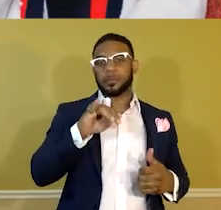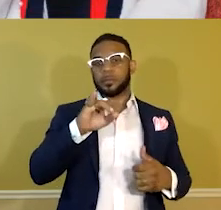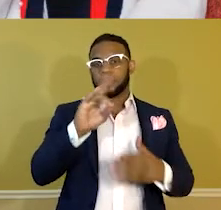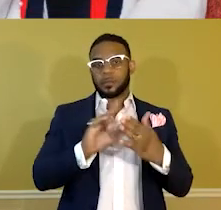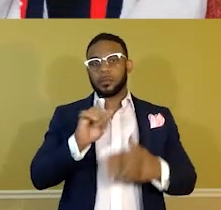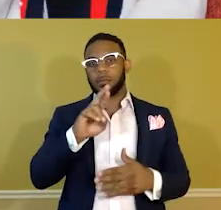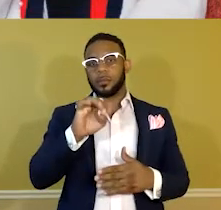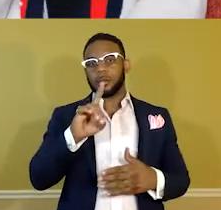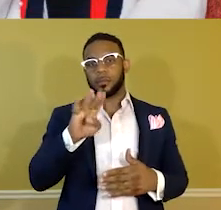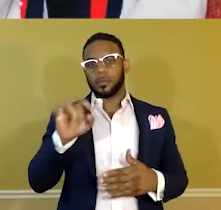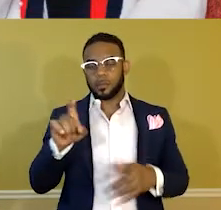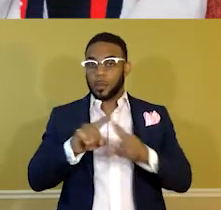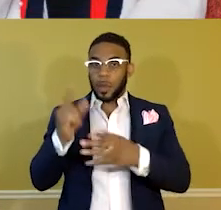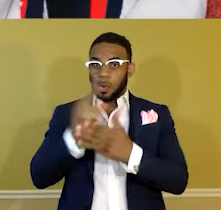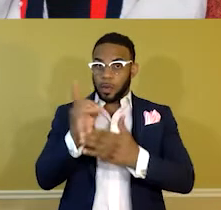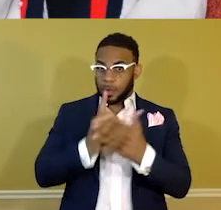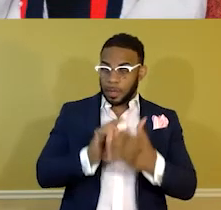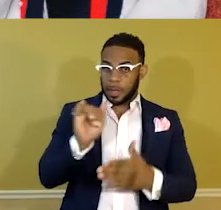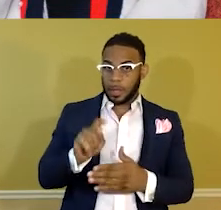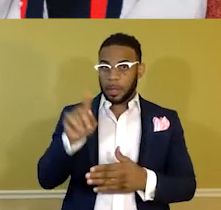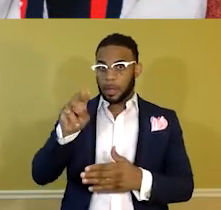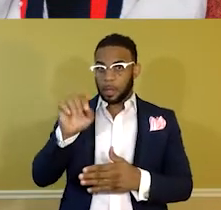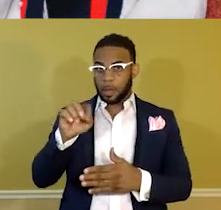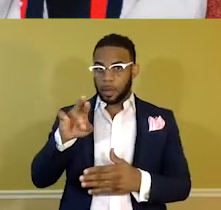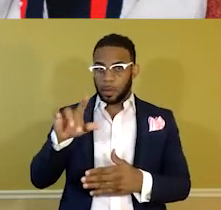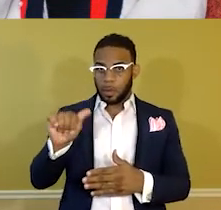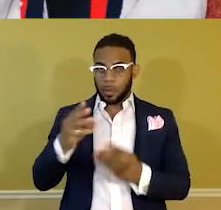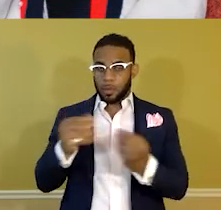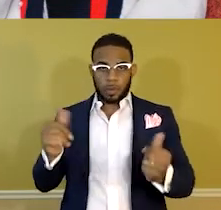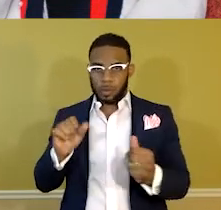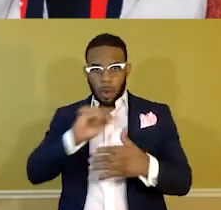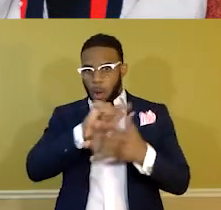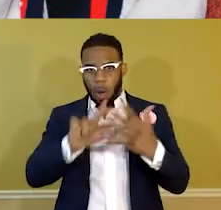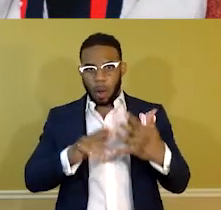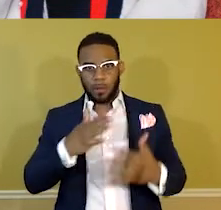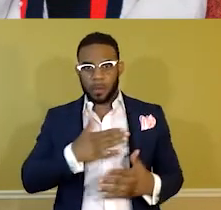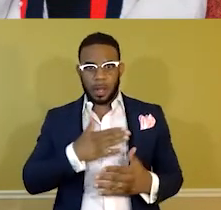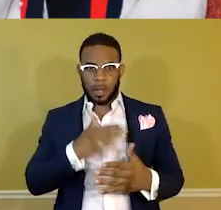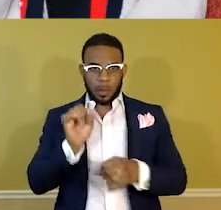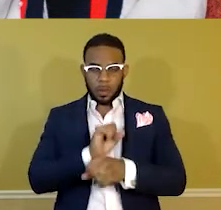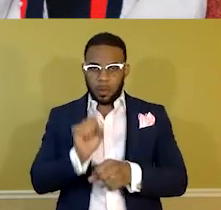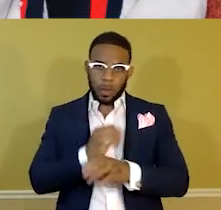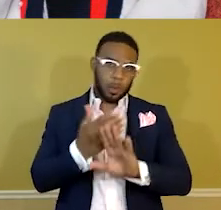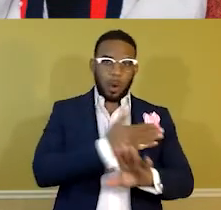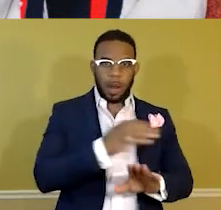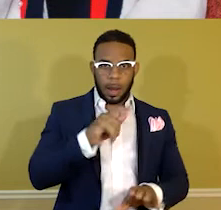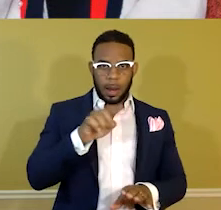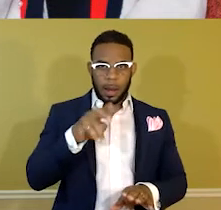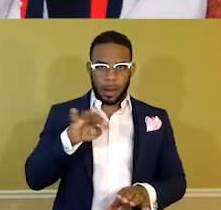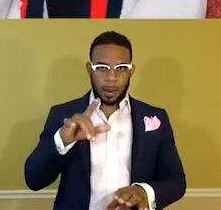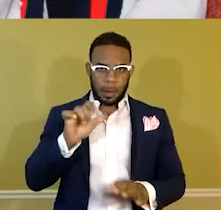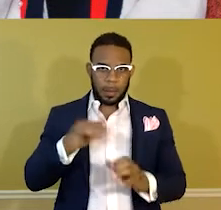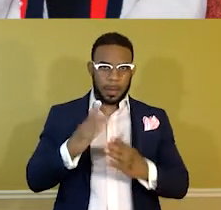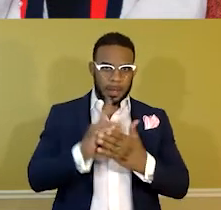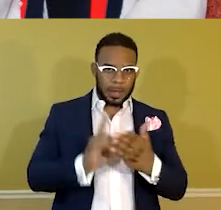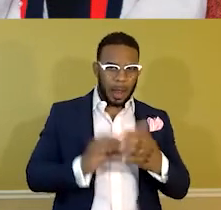Redbox, as well as a graphic designer at Motorola Solutions. So all of my work prior to Caterpillar has been